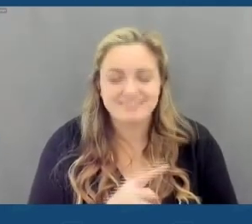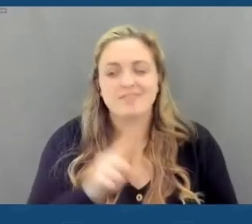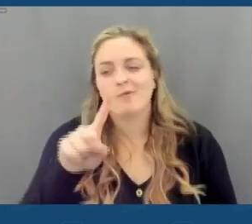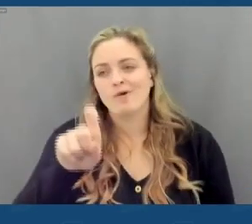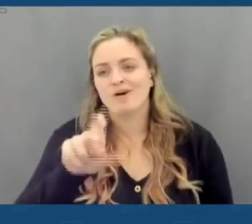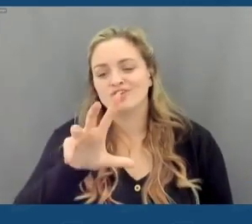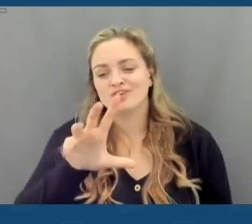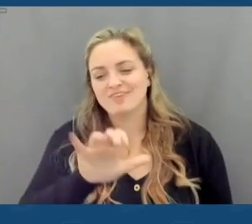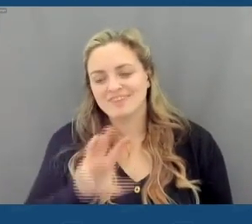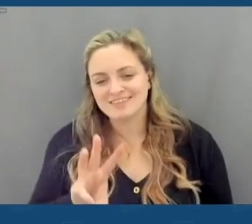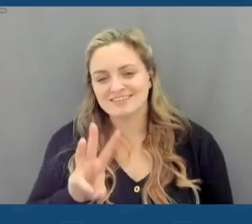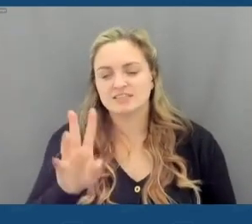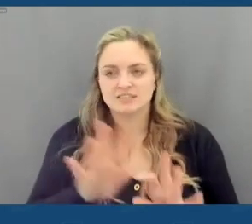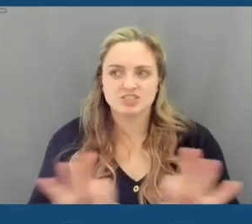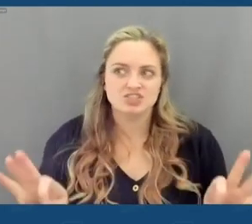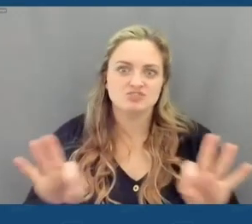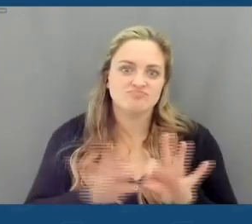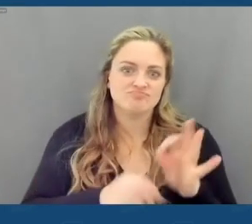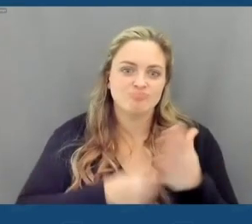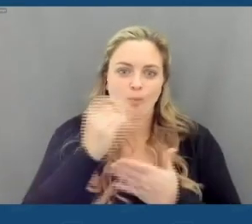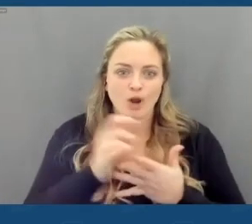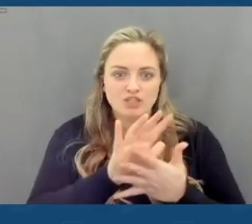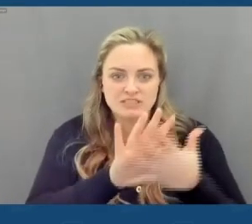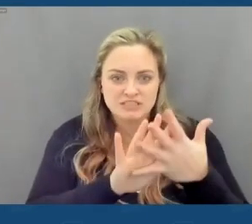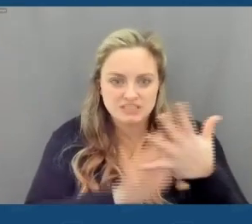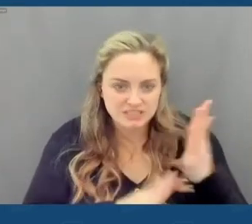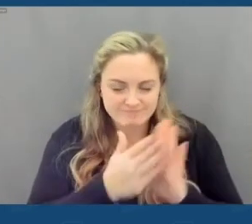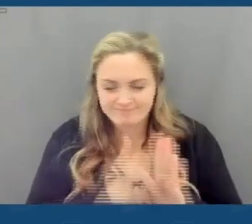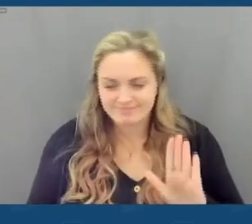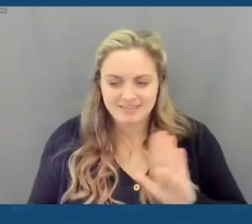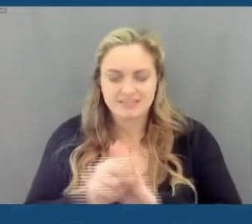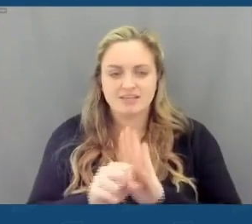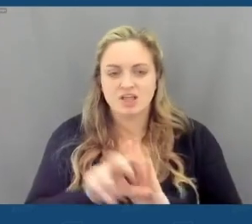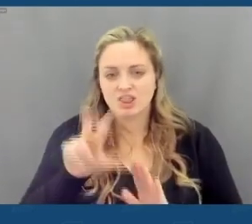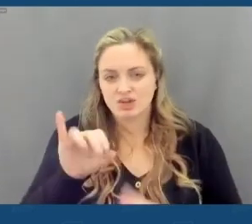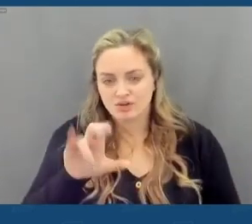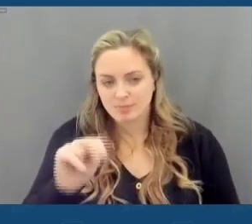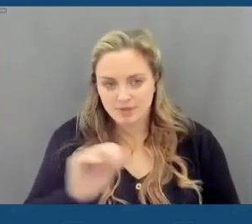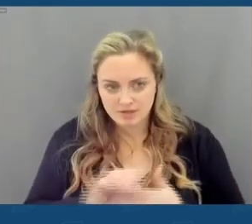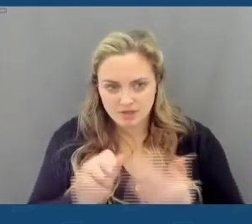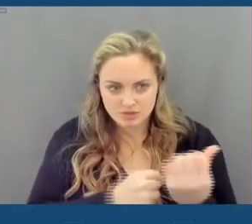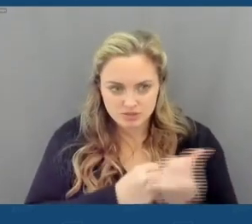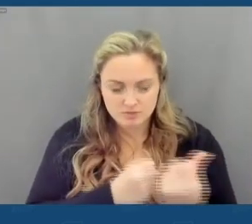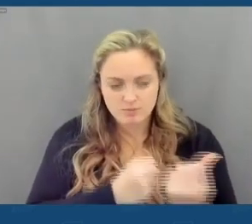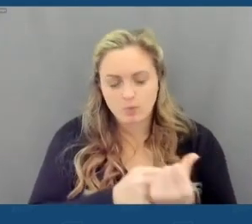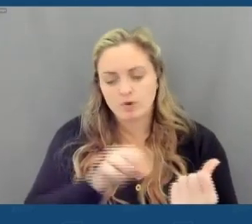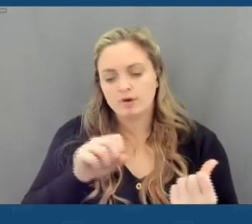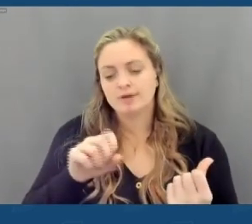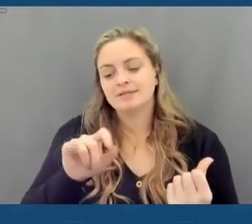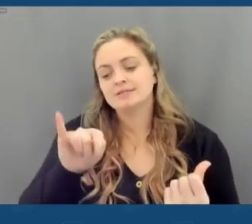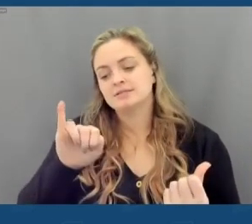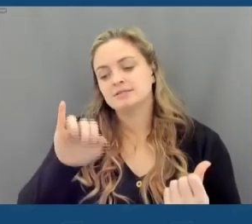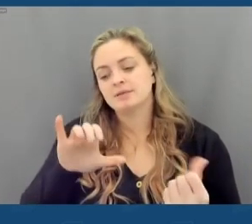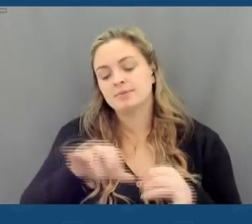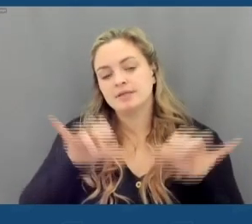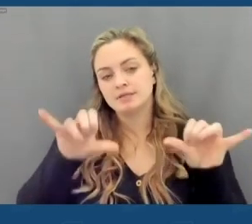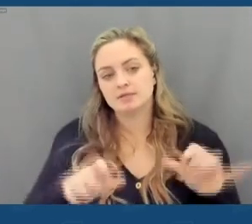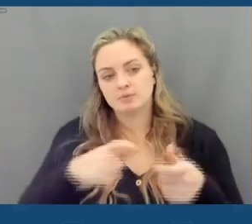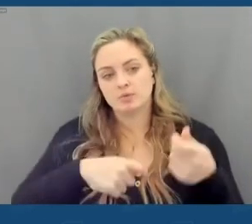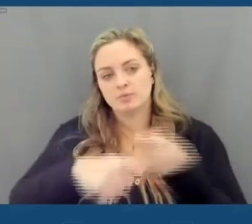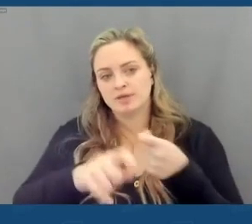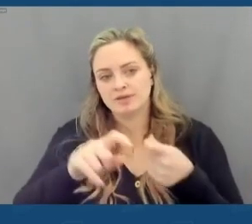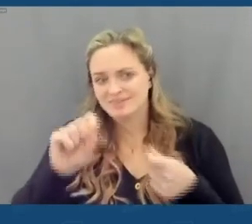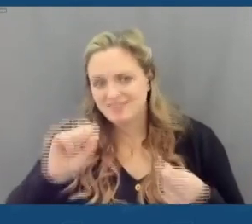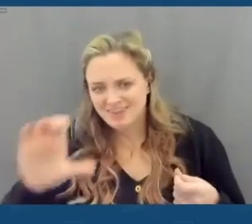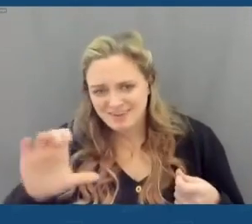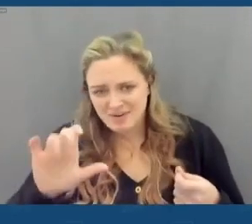156 critical projects across the state, and $30 million to support septic system replacements. Suffolk County, what are you going to get out of this?